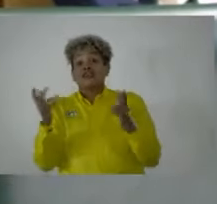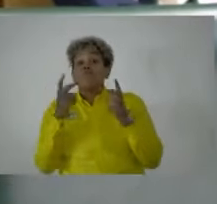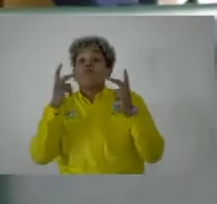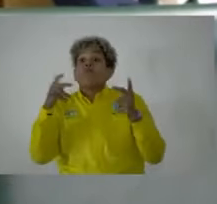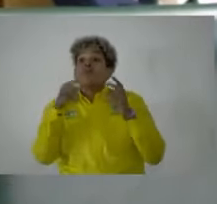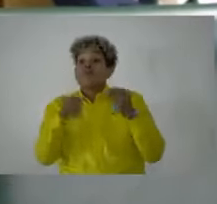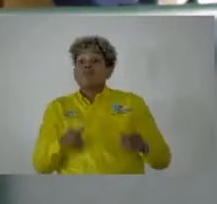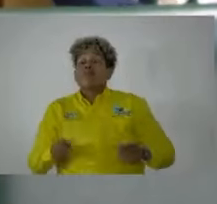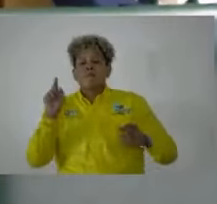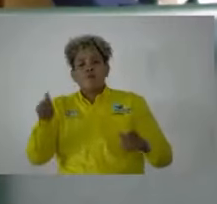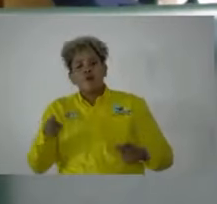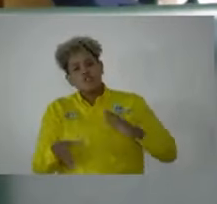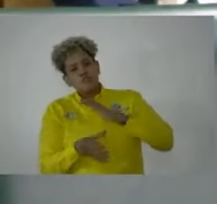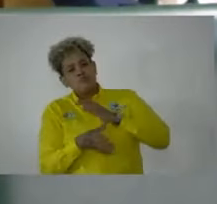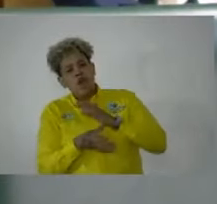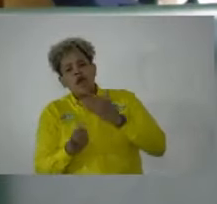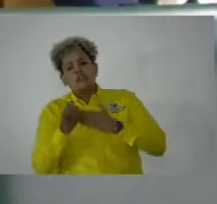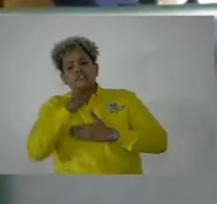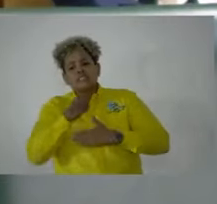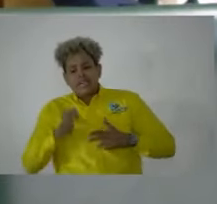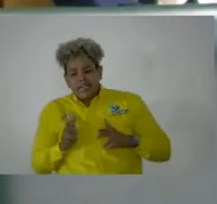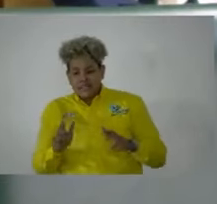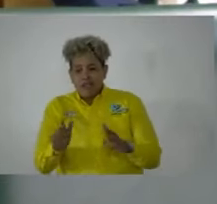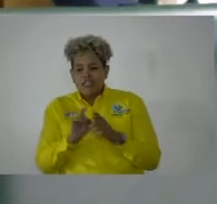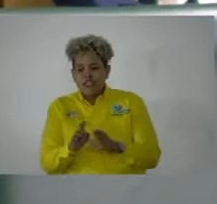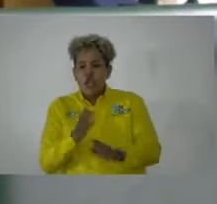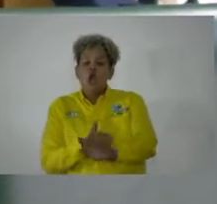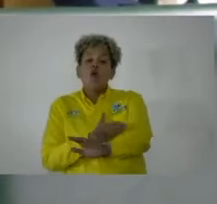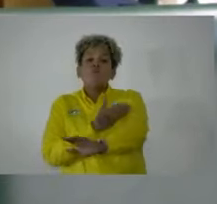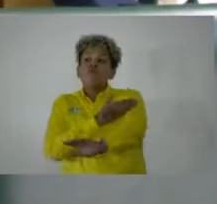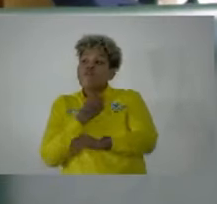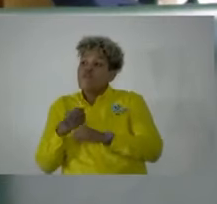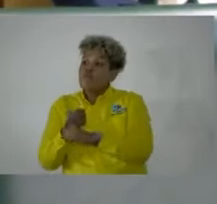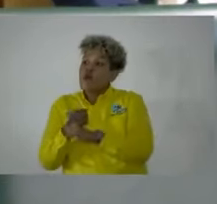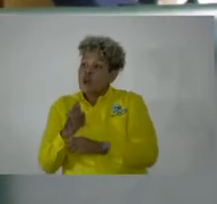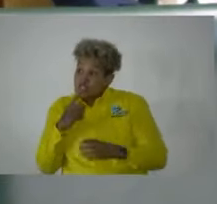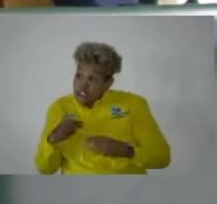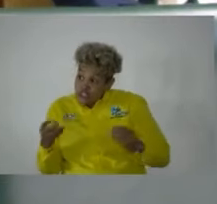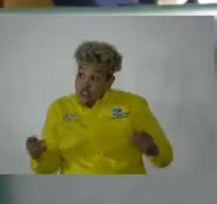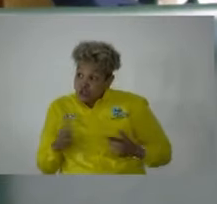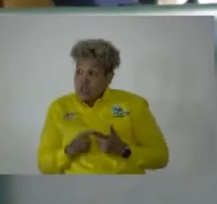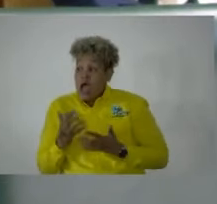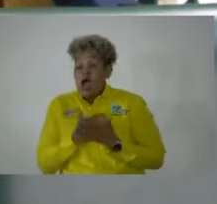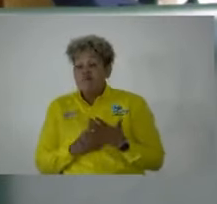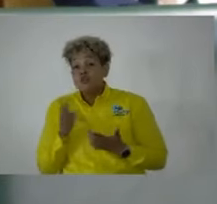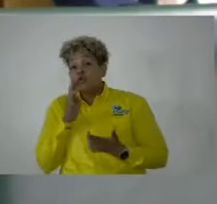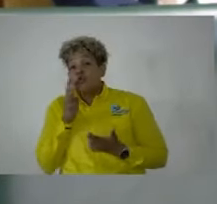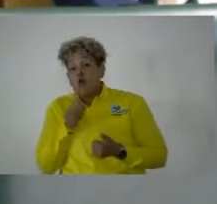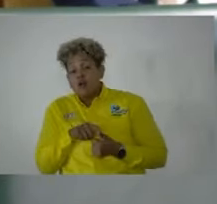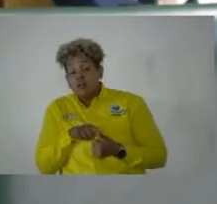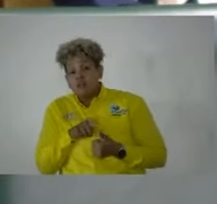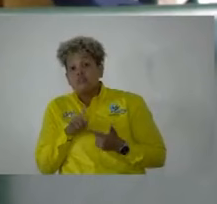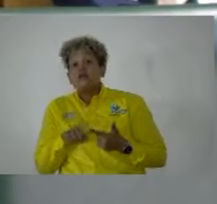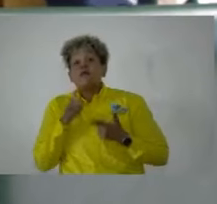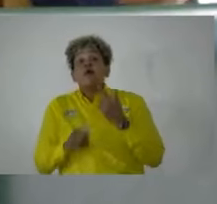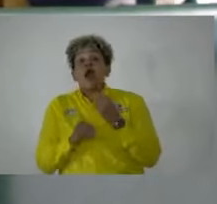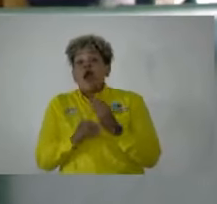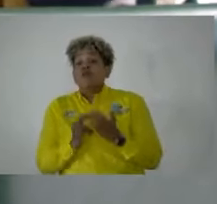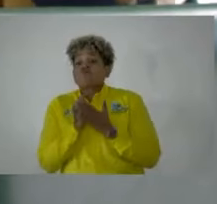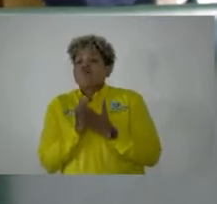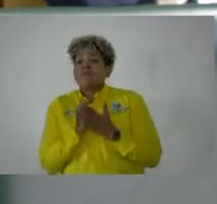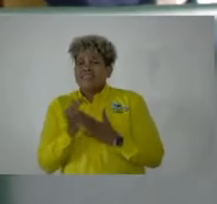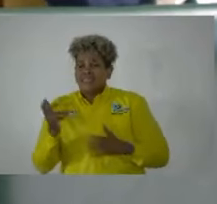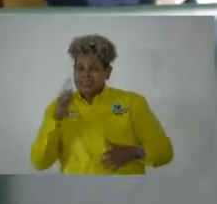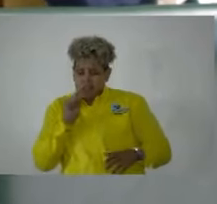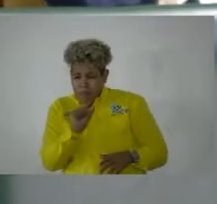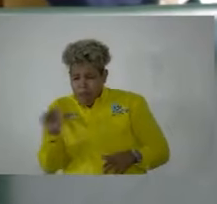capital expenditure must prioritize investments to improve the production, distribution, and harvesting of water, and rehabilitating the